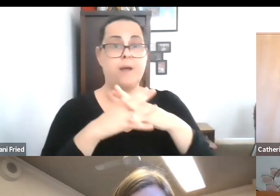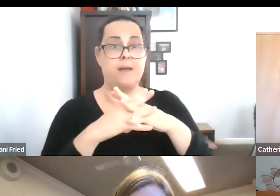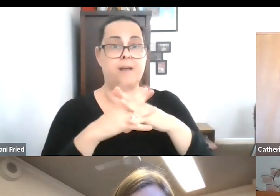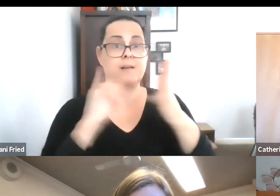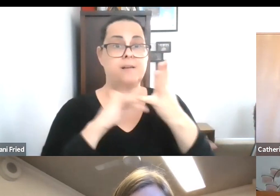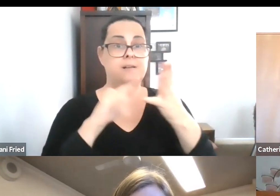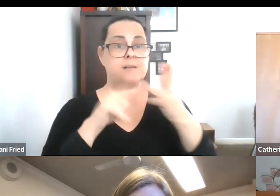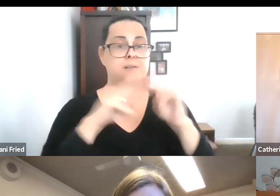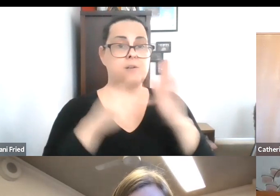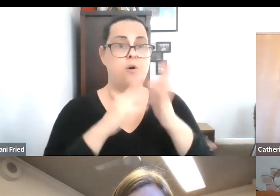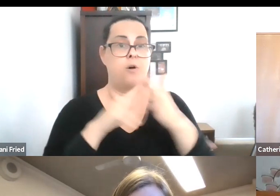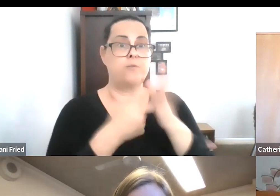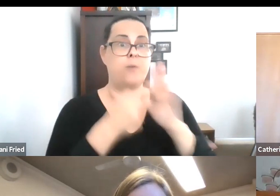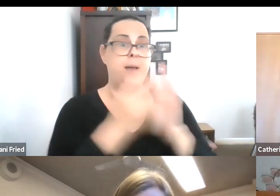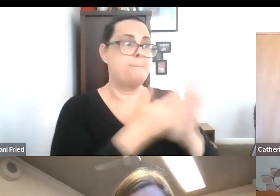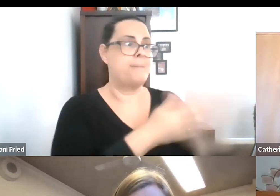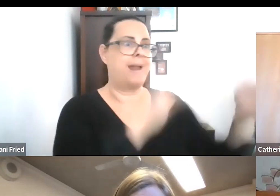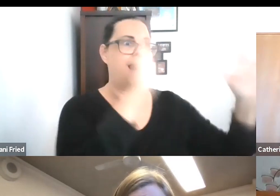really can reduce the amount of